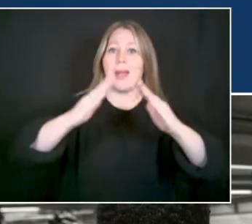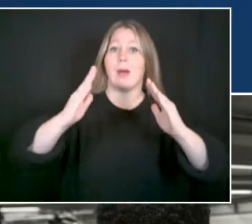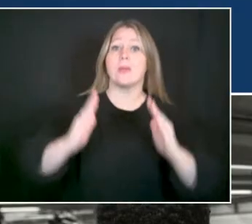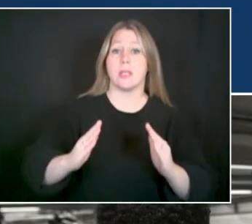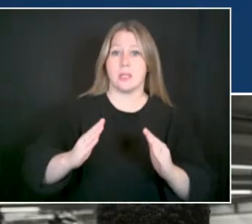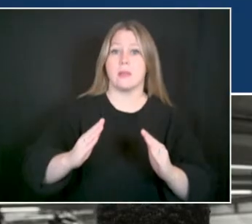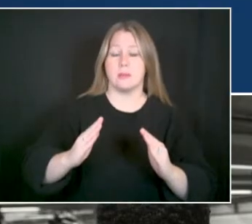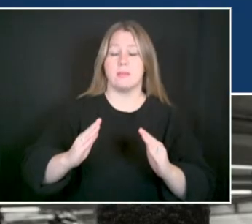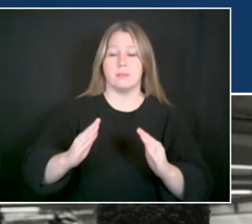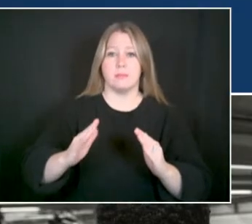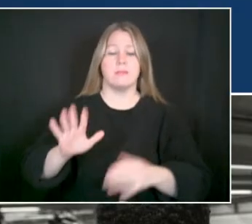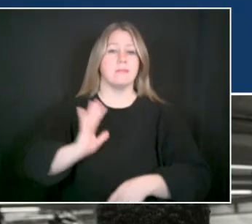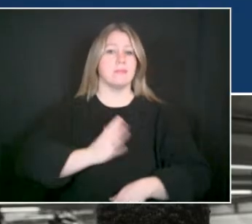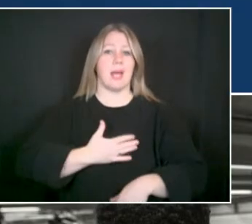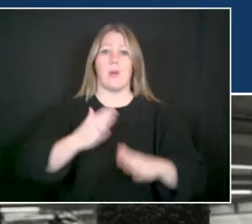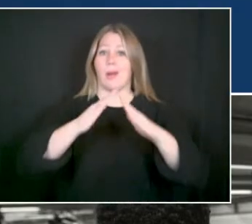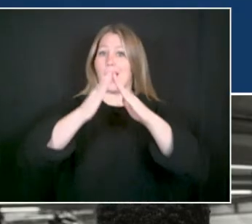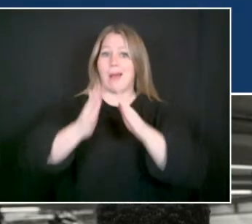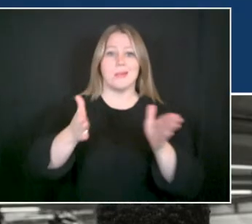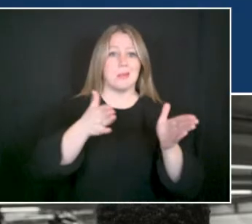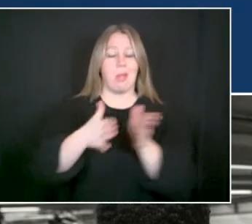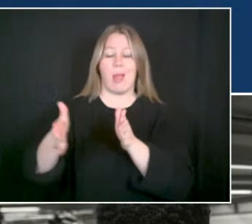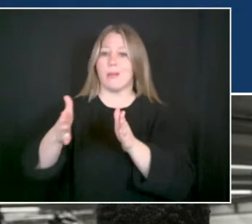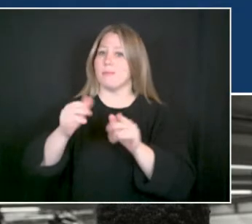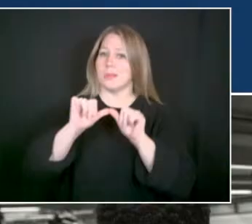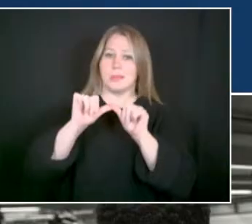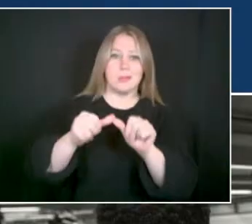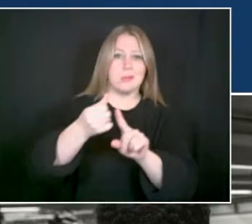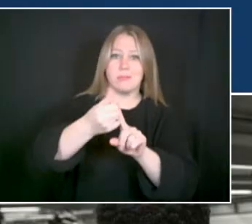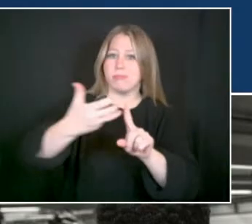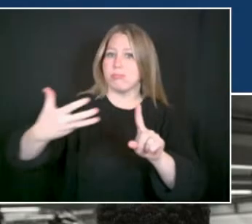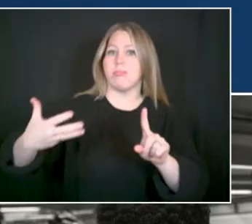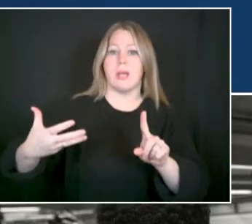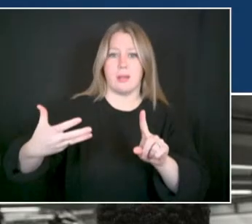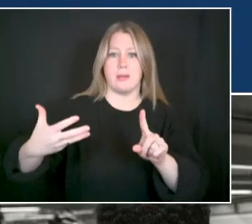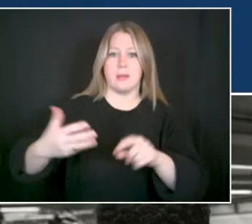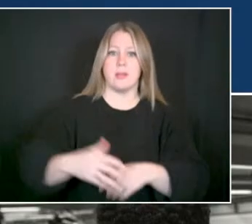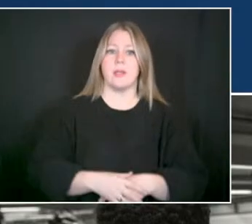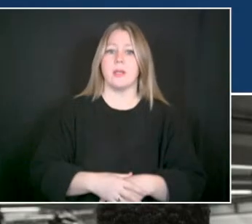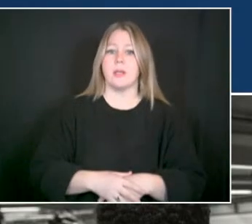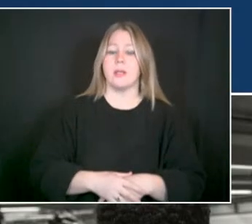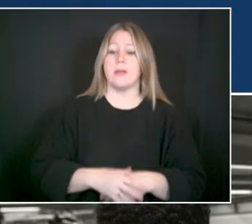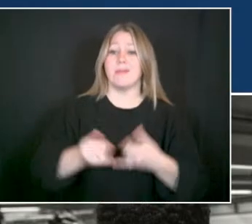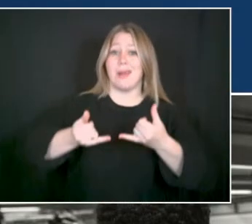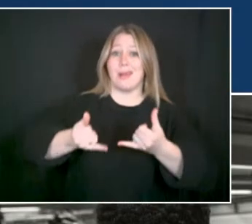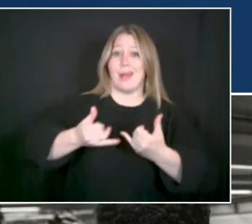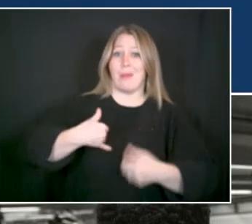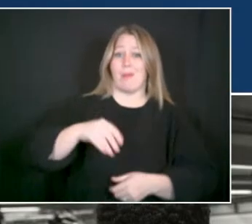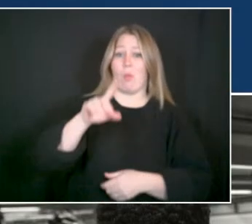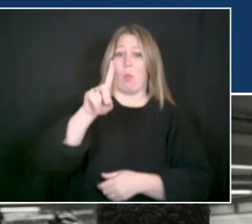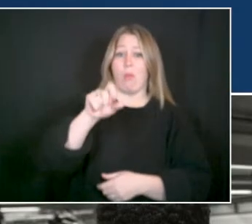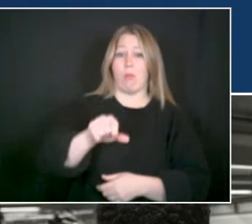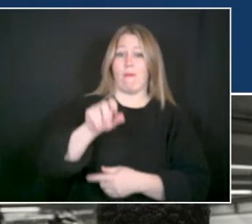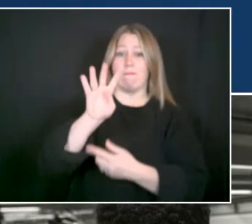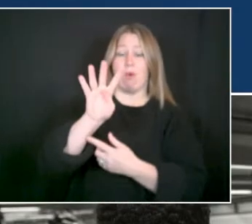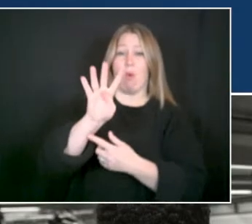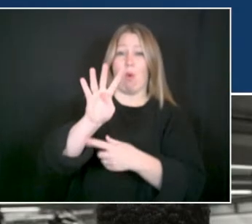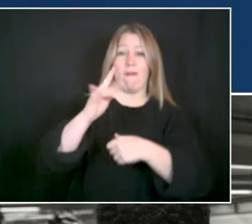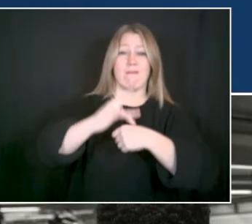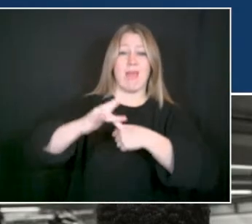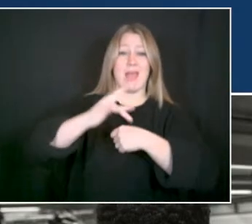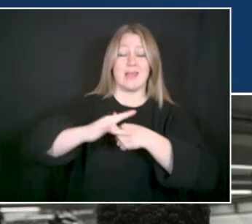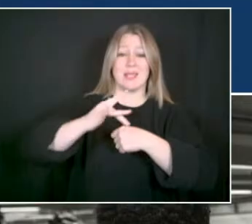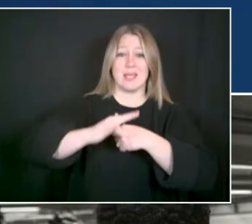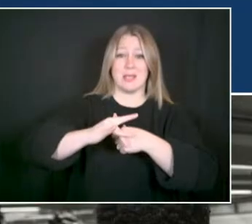grow. Creating housing is essential. When you look at a 1.4% vacancy rate, says a lot. Too many